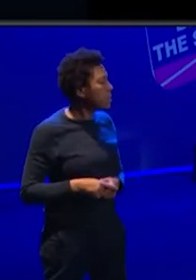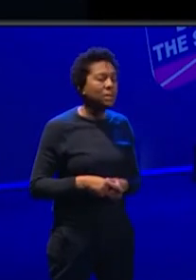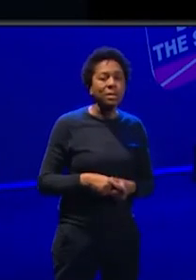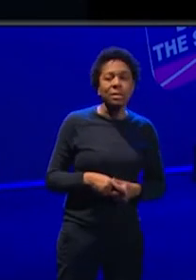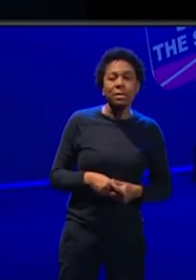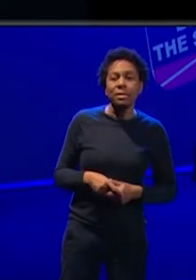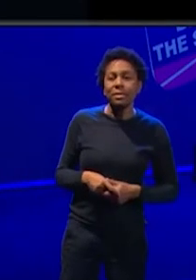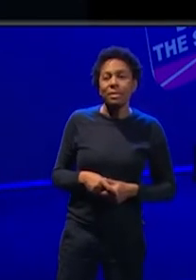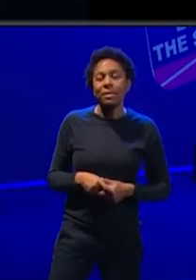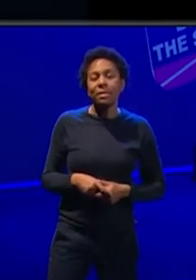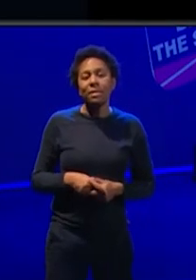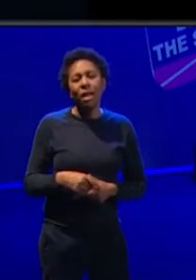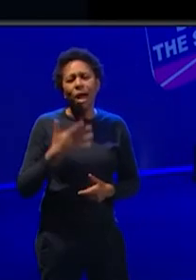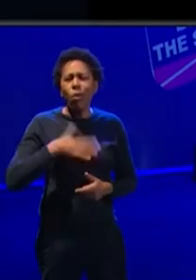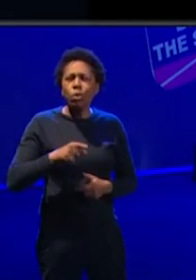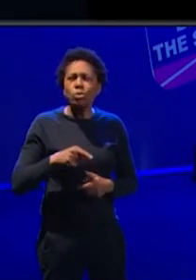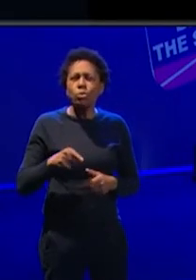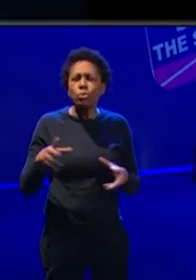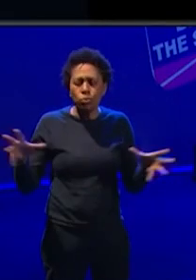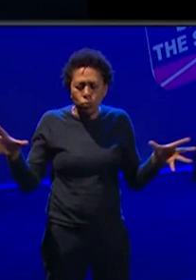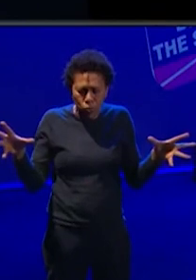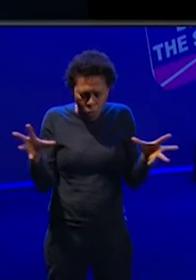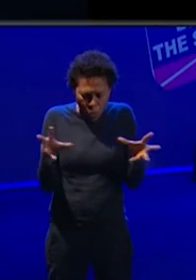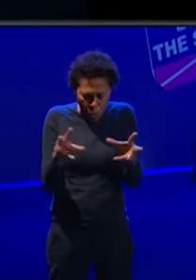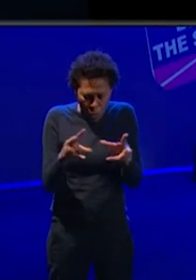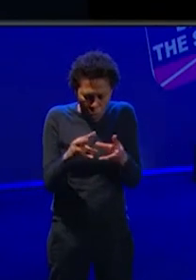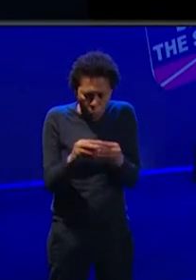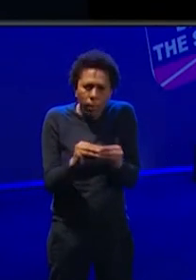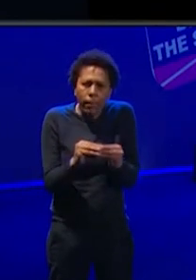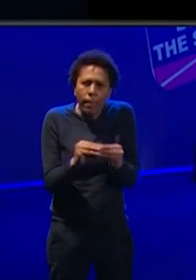vaguely pull together some of this stuff. I think